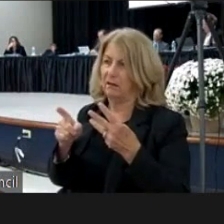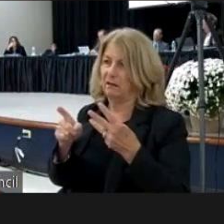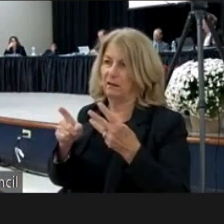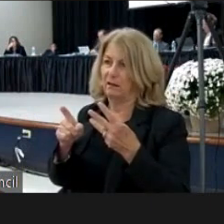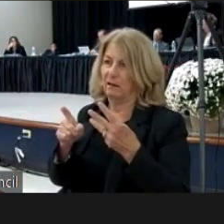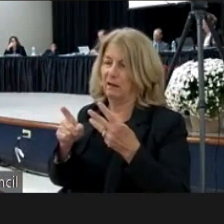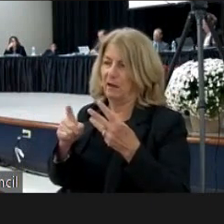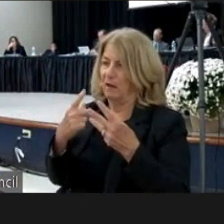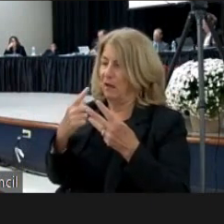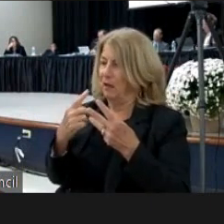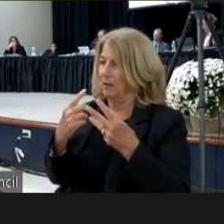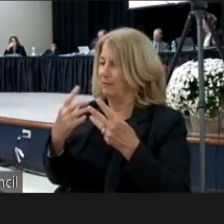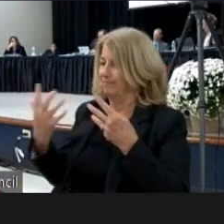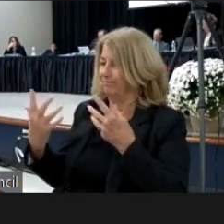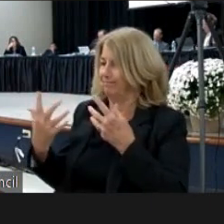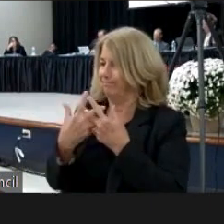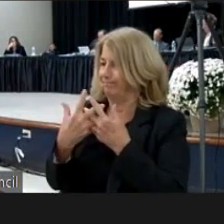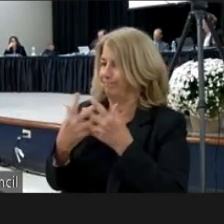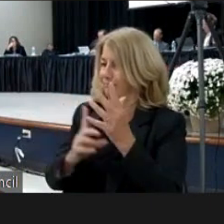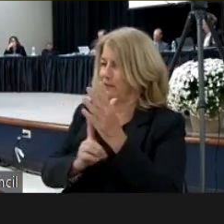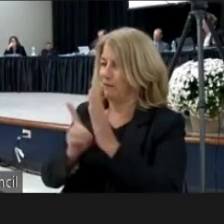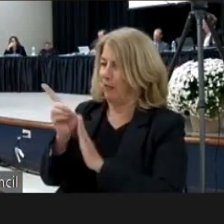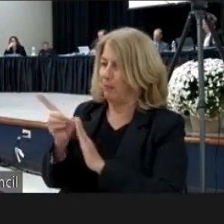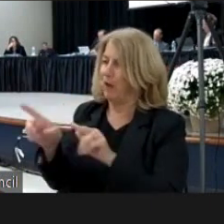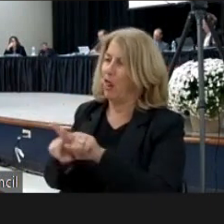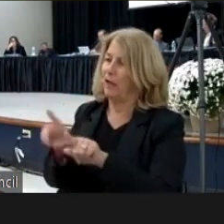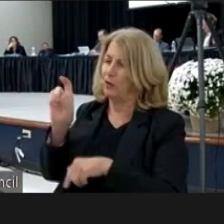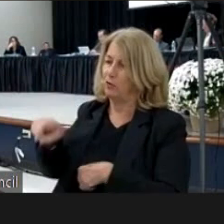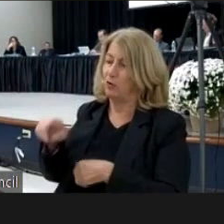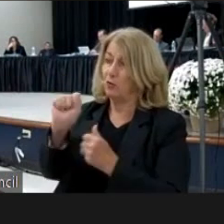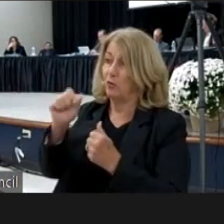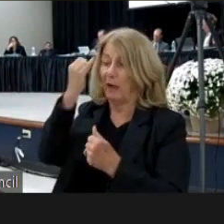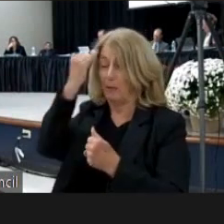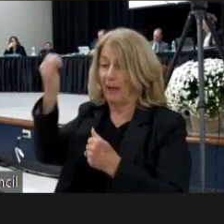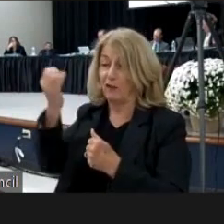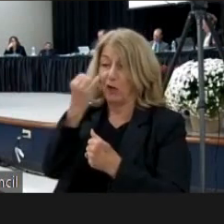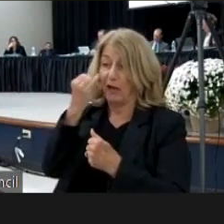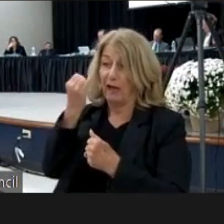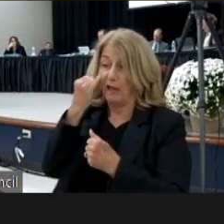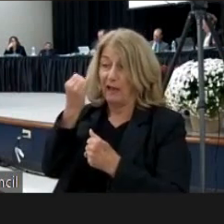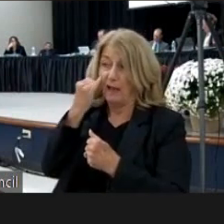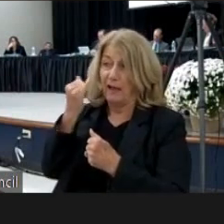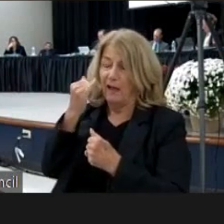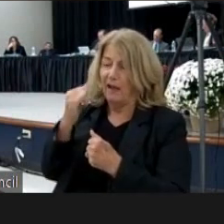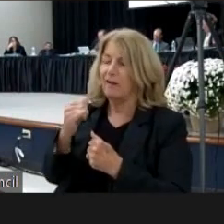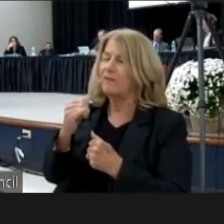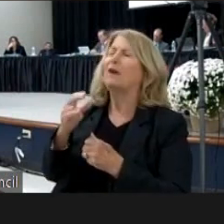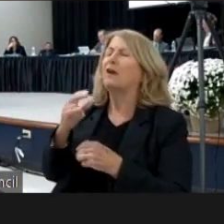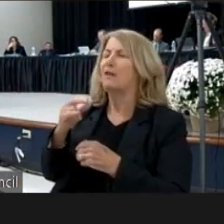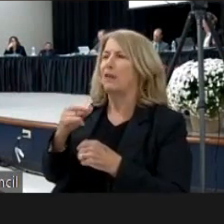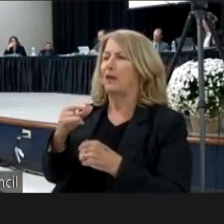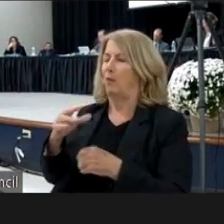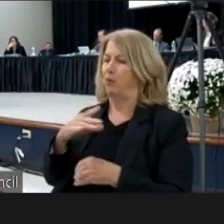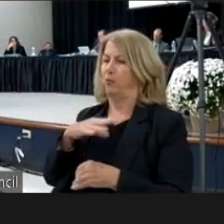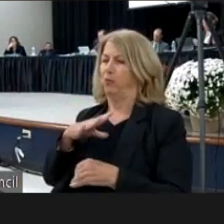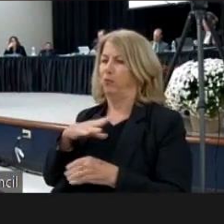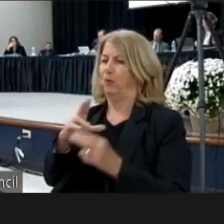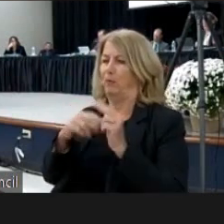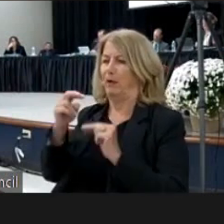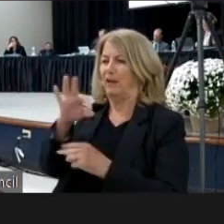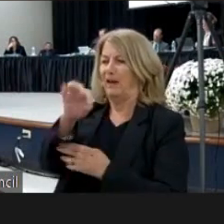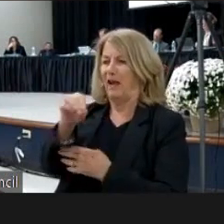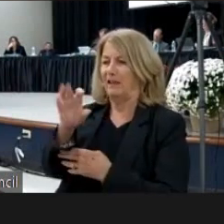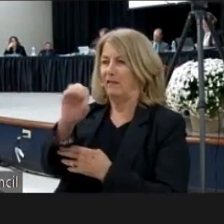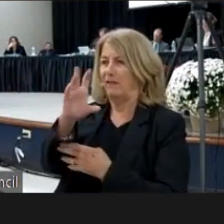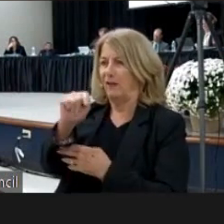complement the development as it should. You can imagine if the pavilion at 90 feet, you have a garage hotel pushing